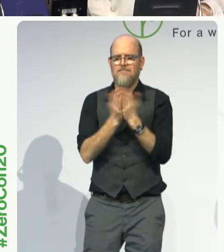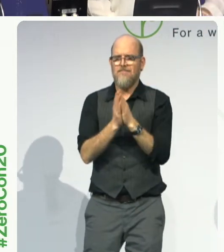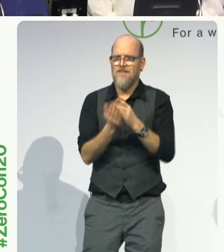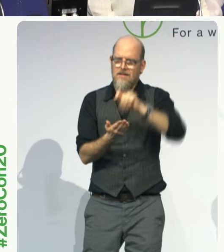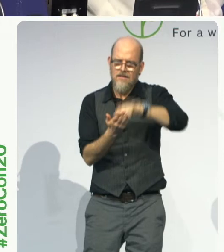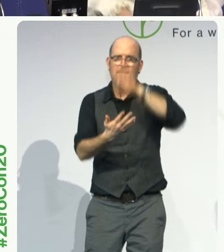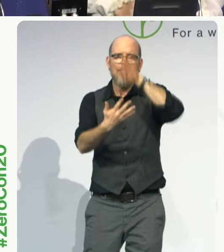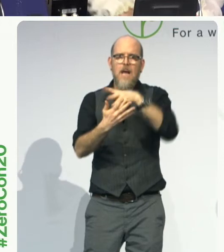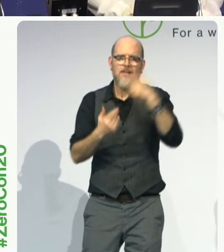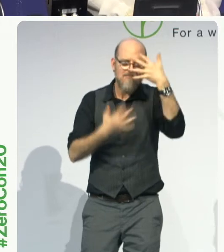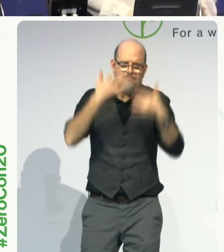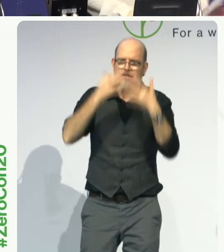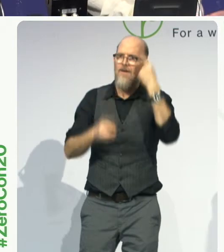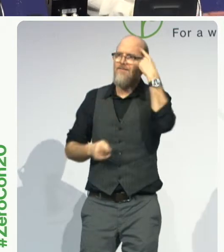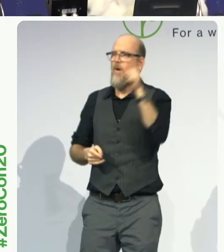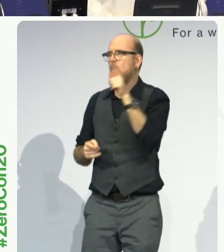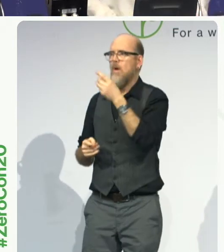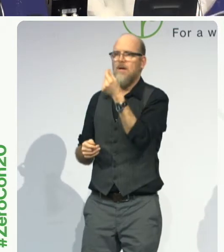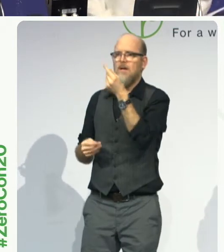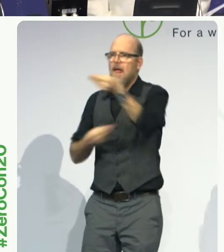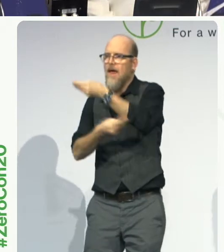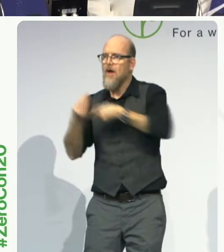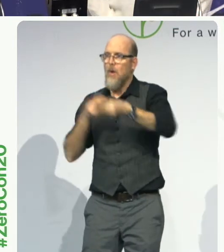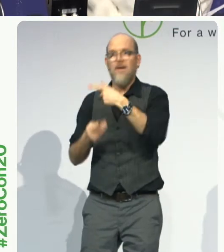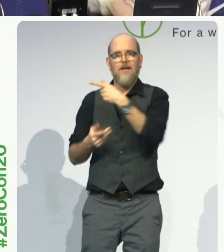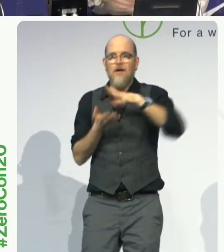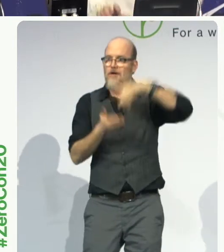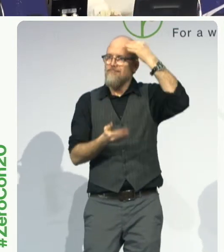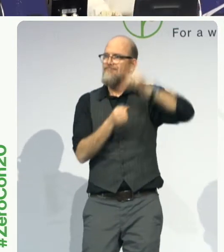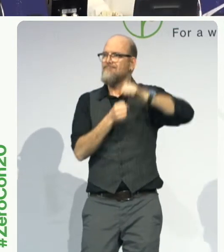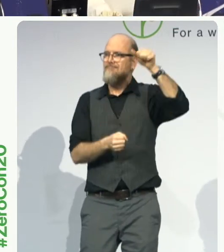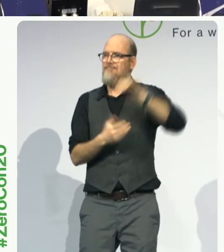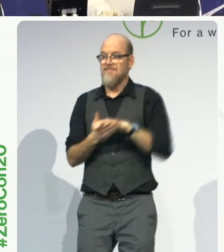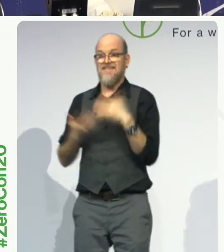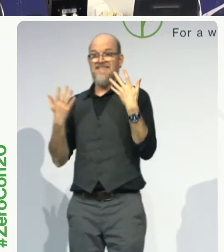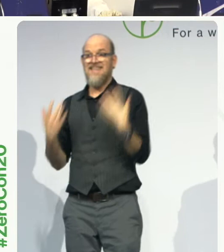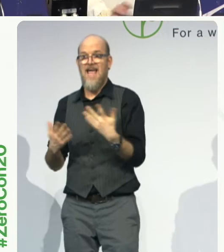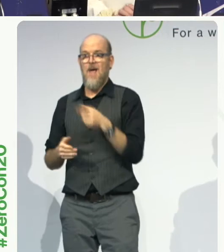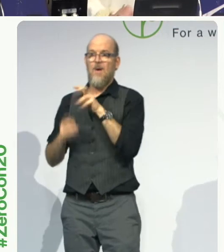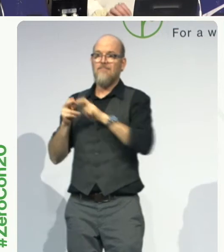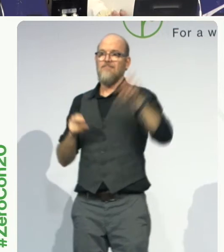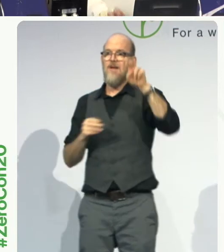attending university and is on track to graduate with a degree in business administration this year.